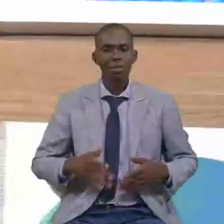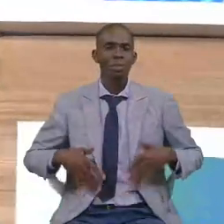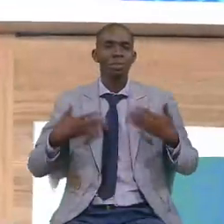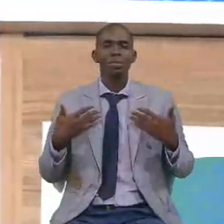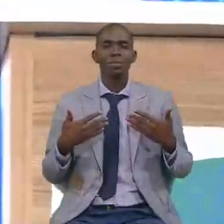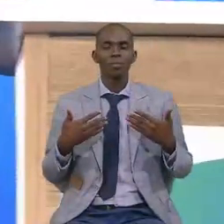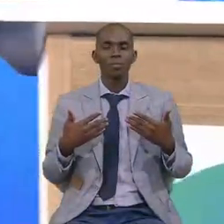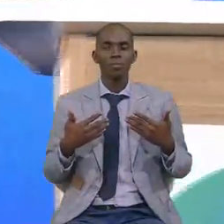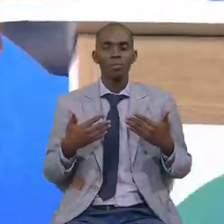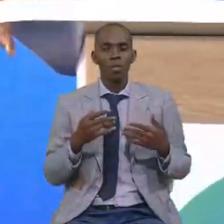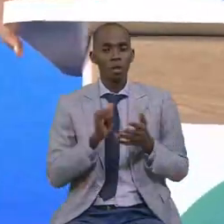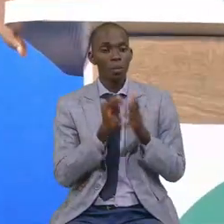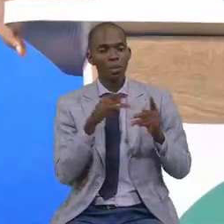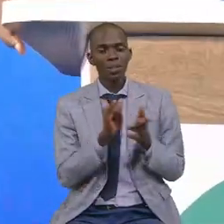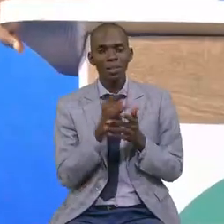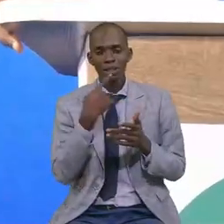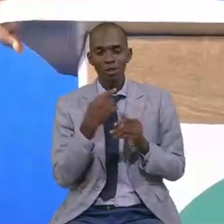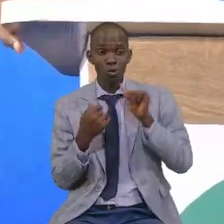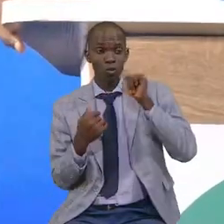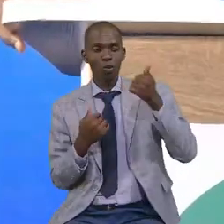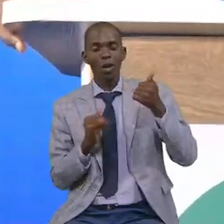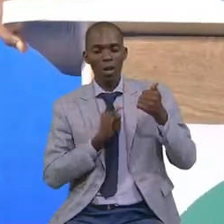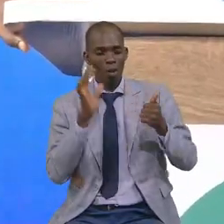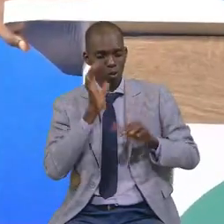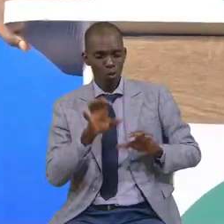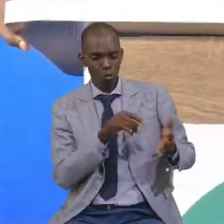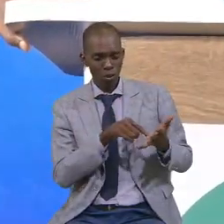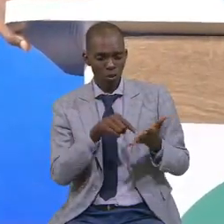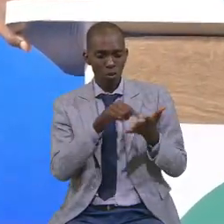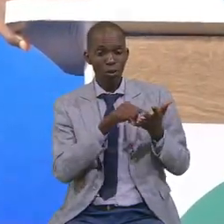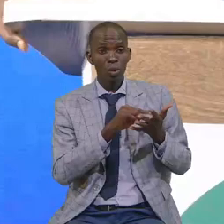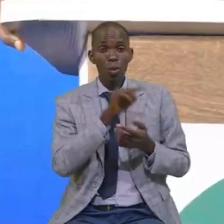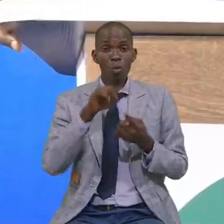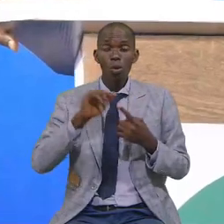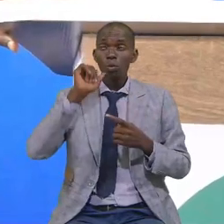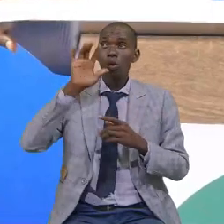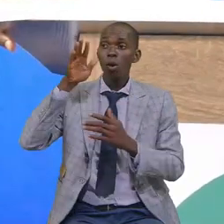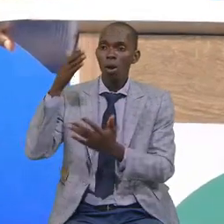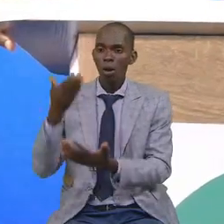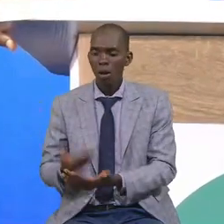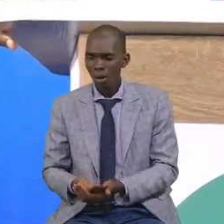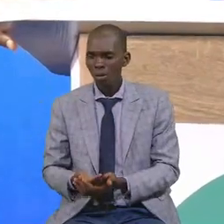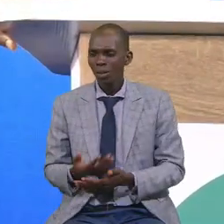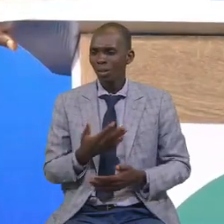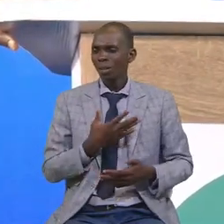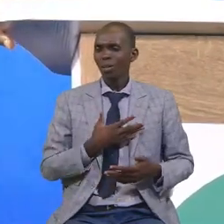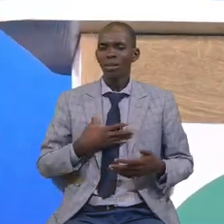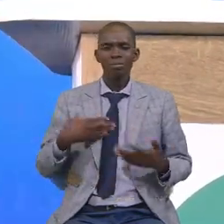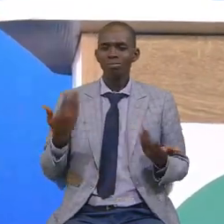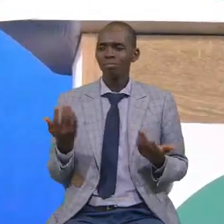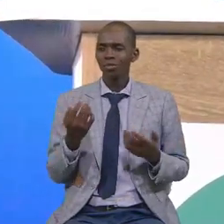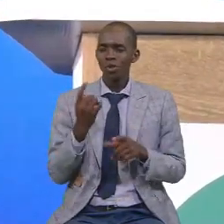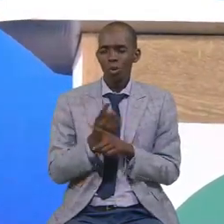said, tomorrow I'm going to do this. Tomorrow comes, and then he's just careless about his decisions.